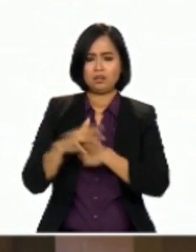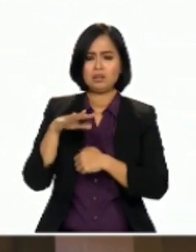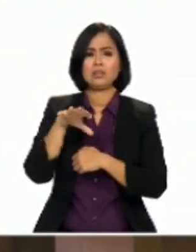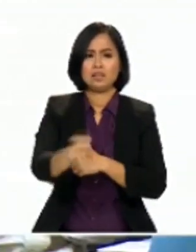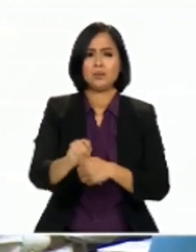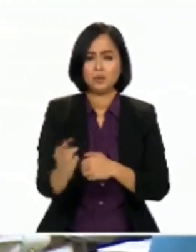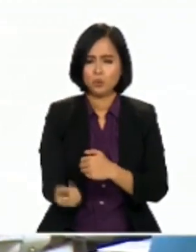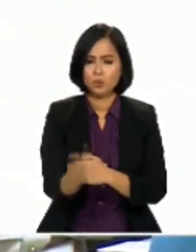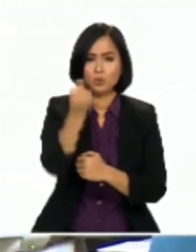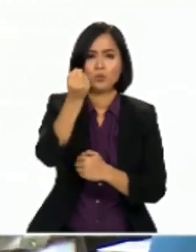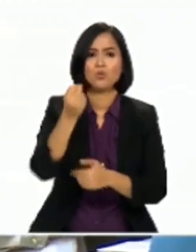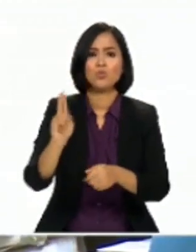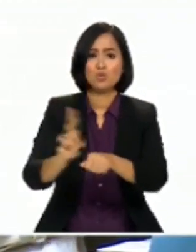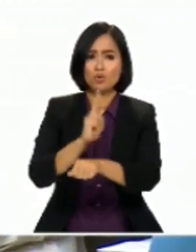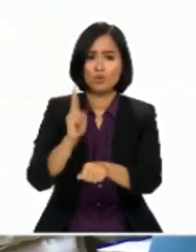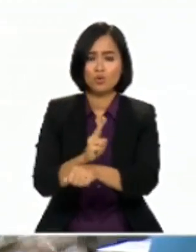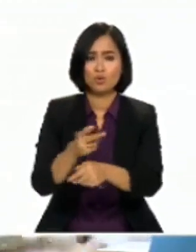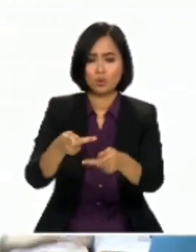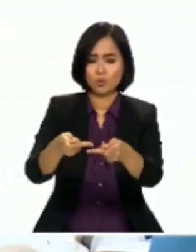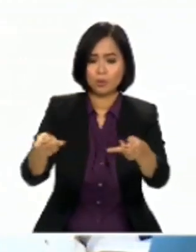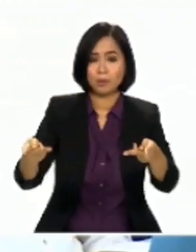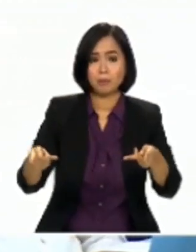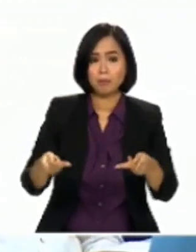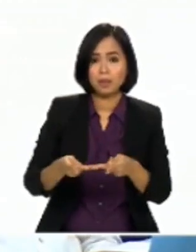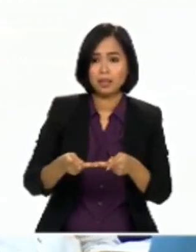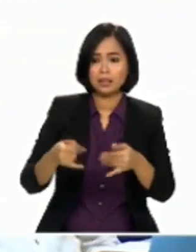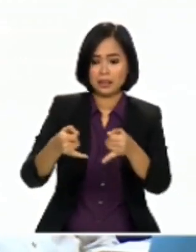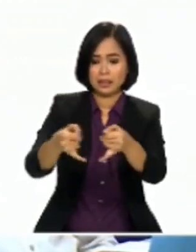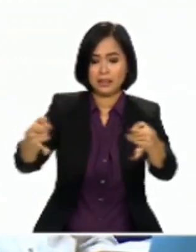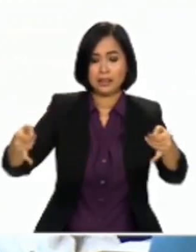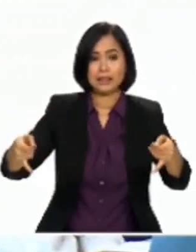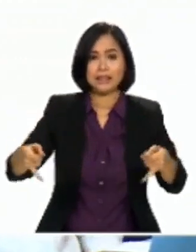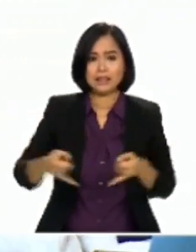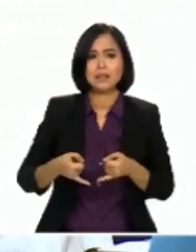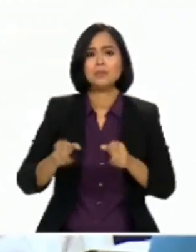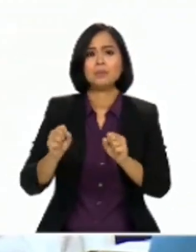resources found within the coastal state's